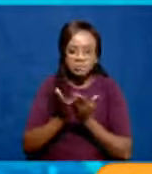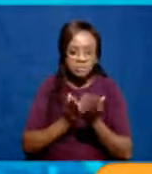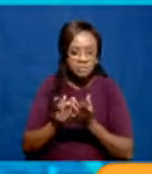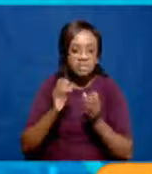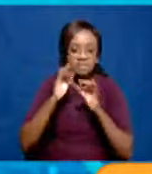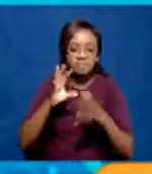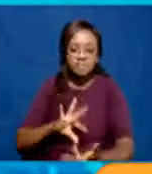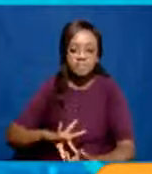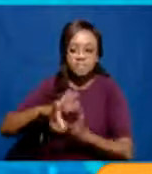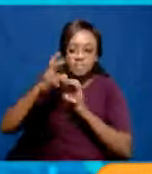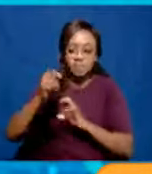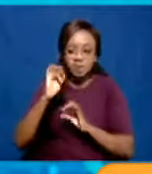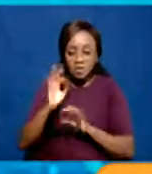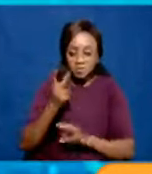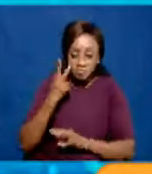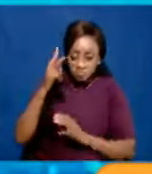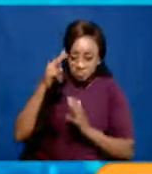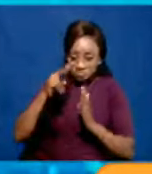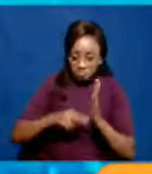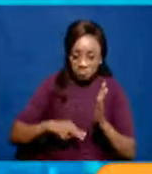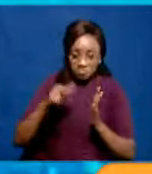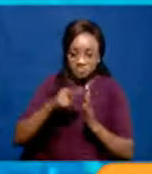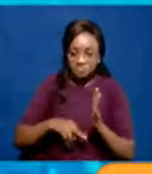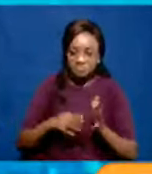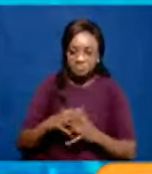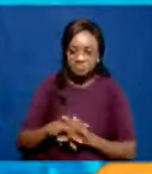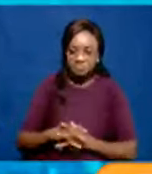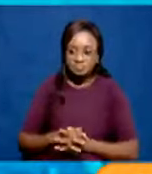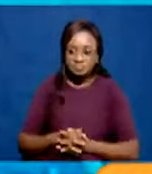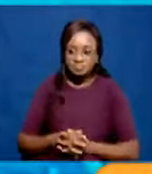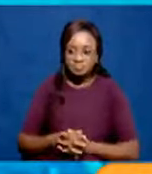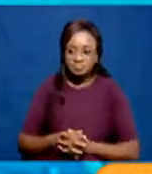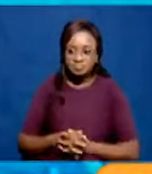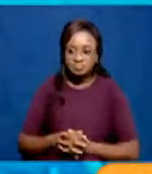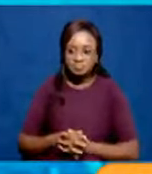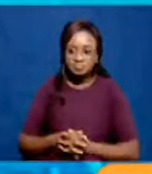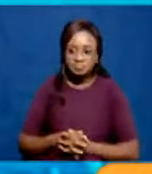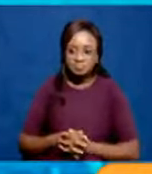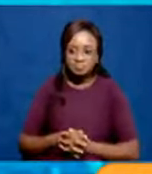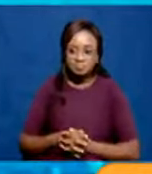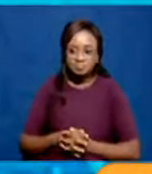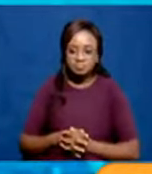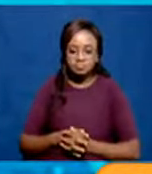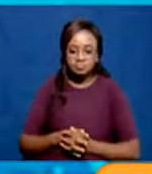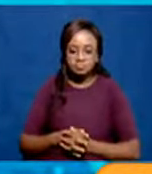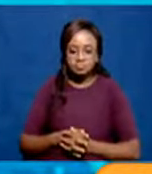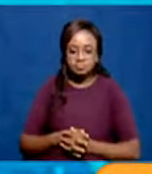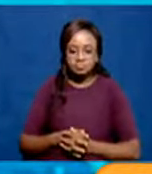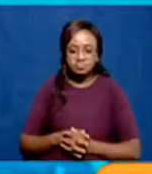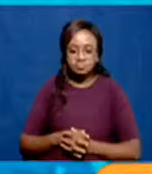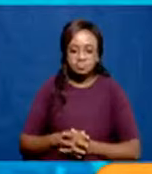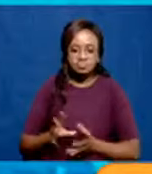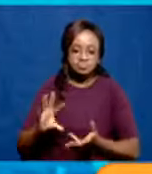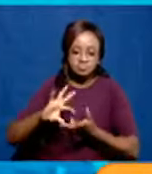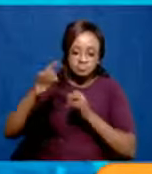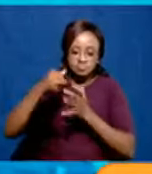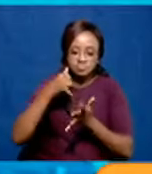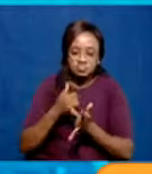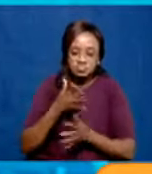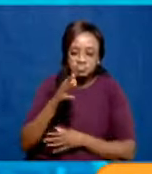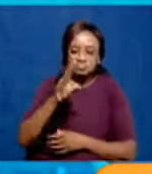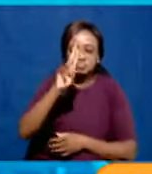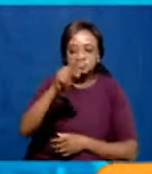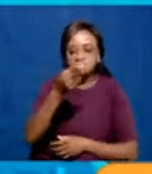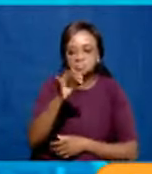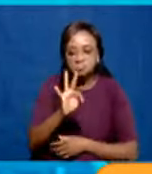If you look at the benefits package that we are going to be looking at in terms of the public participation, complications are also covered, whereas yes,